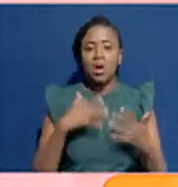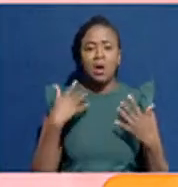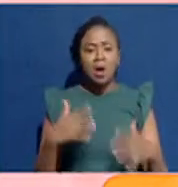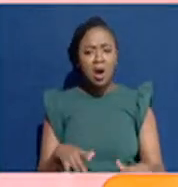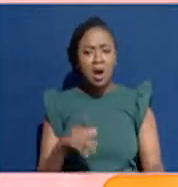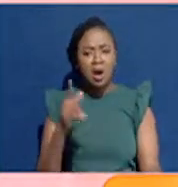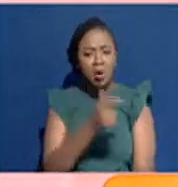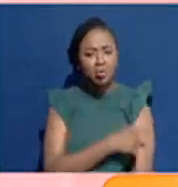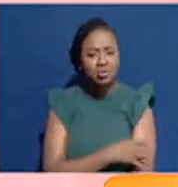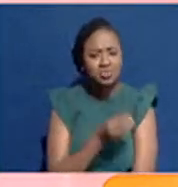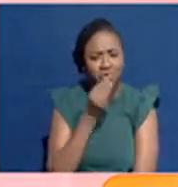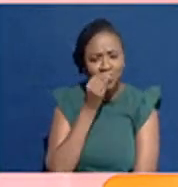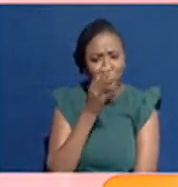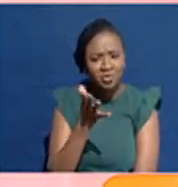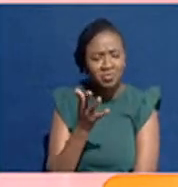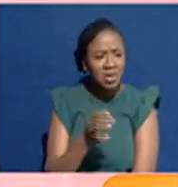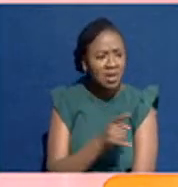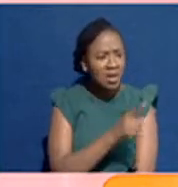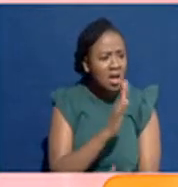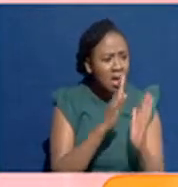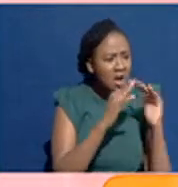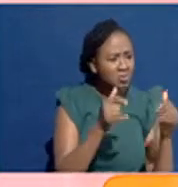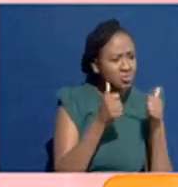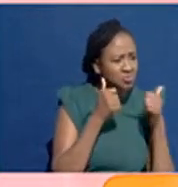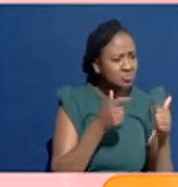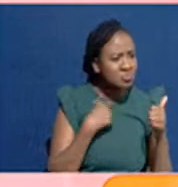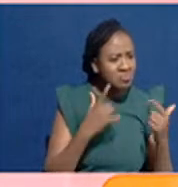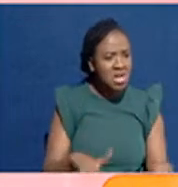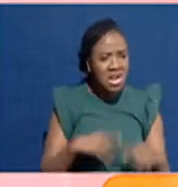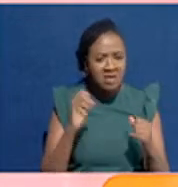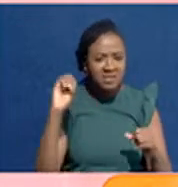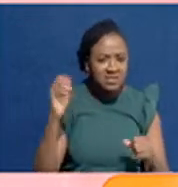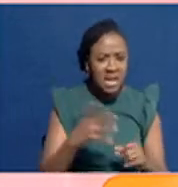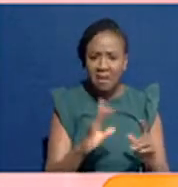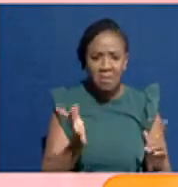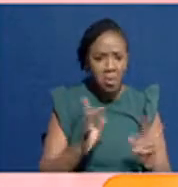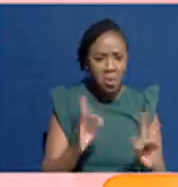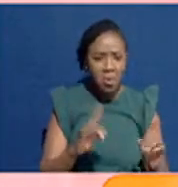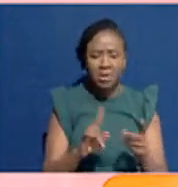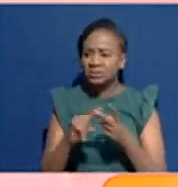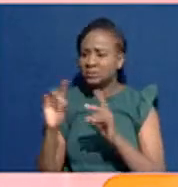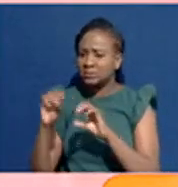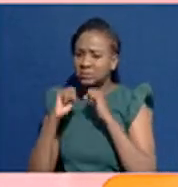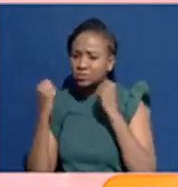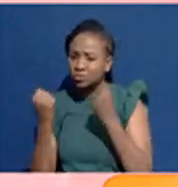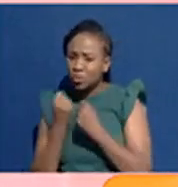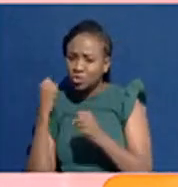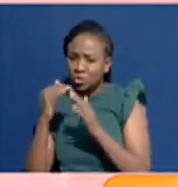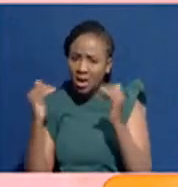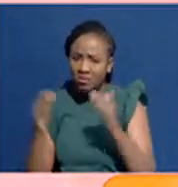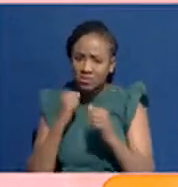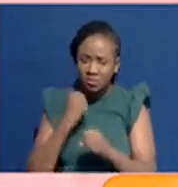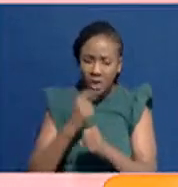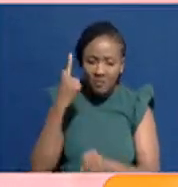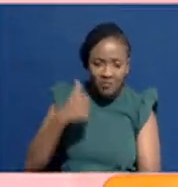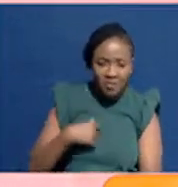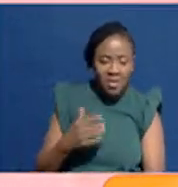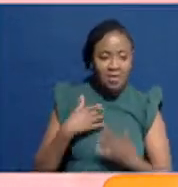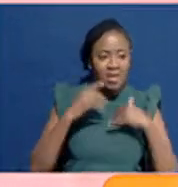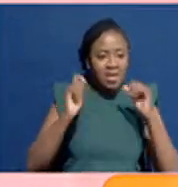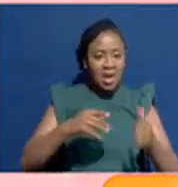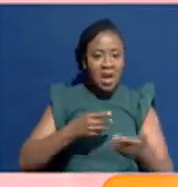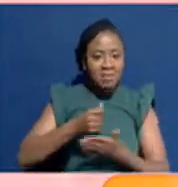hospital. Okay. I have a better house. I'm not in a slum area. It's been upgraded. The social housing is working for me. I have been able to pay